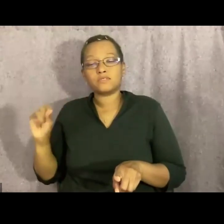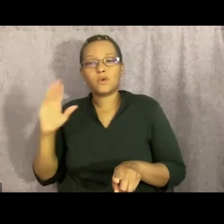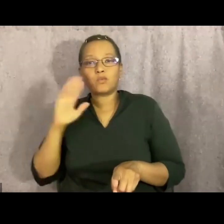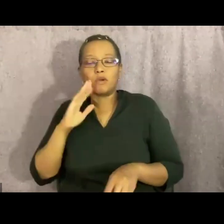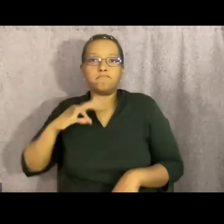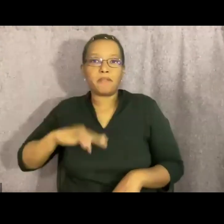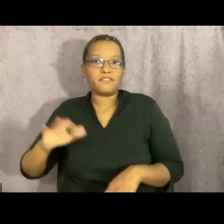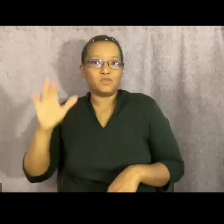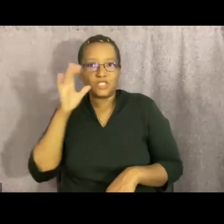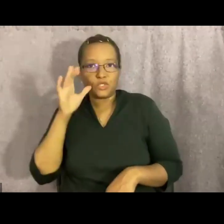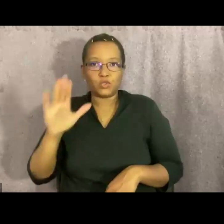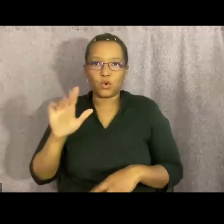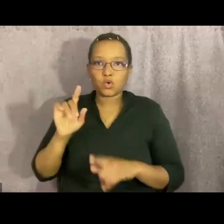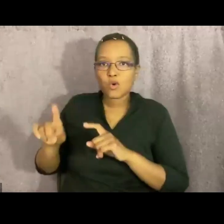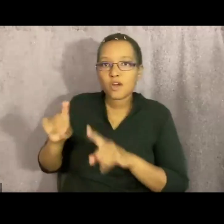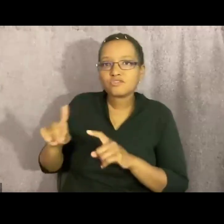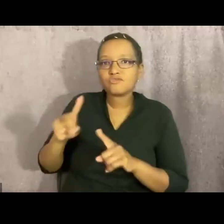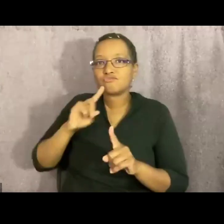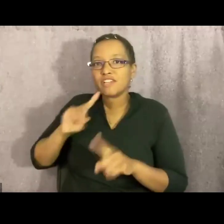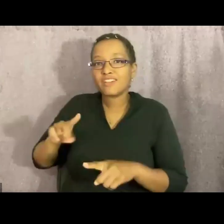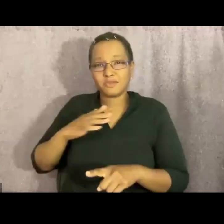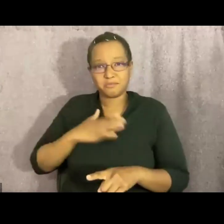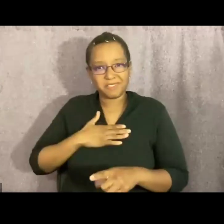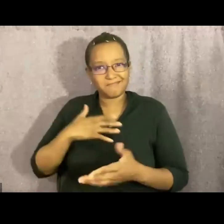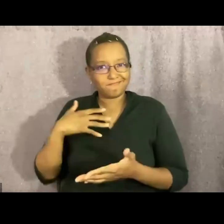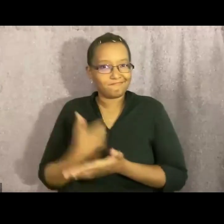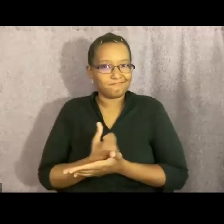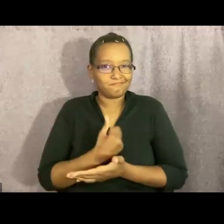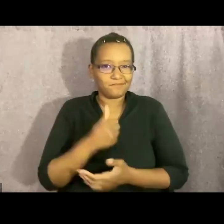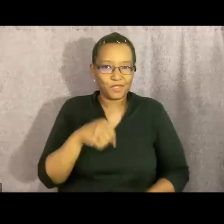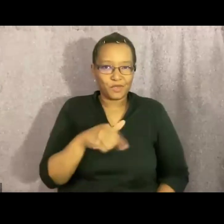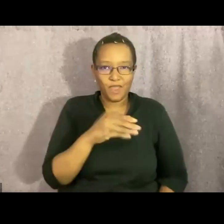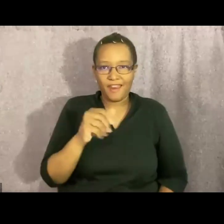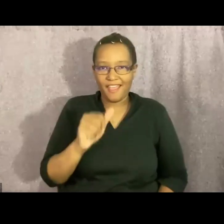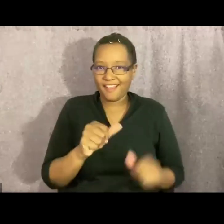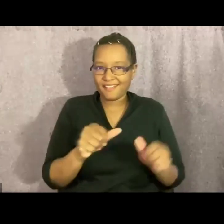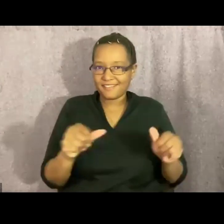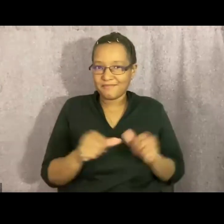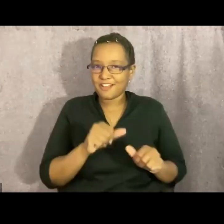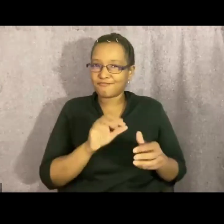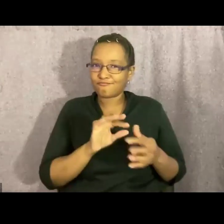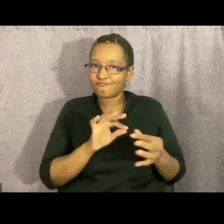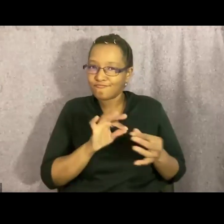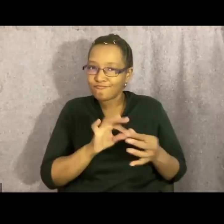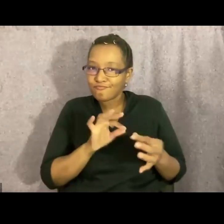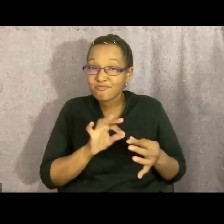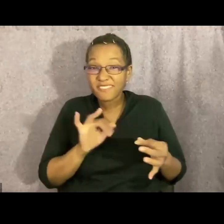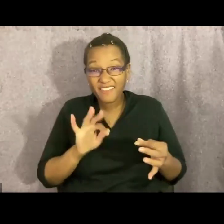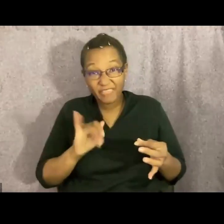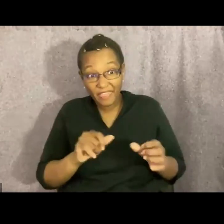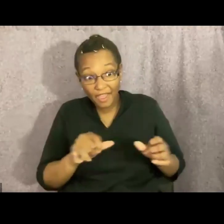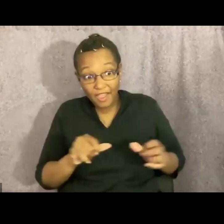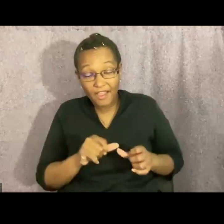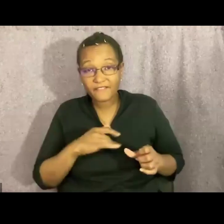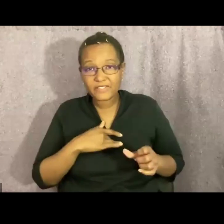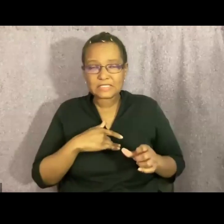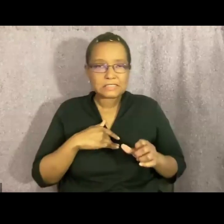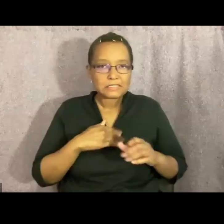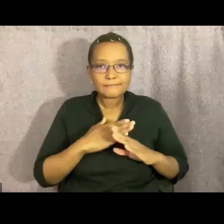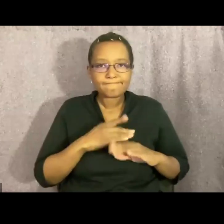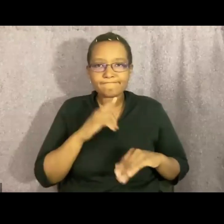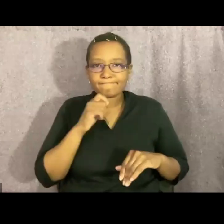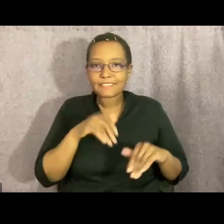reactions. So don't hesitate to be in that space. If that space is not accessible to you during the live program and you'd like to see what